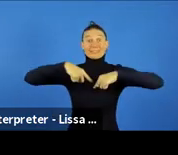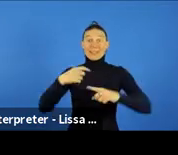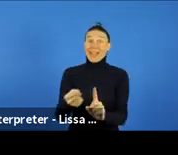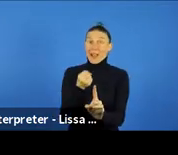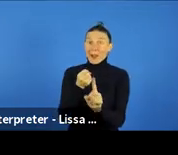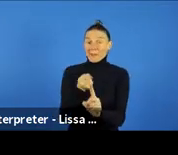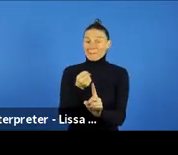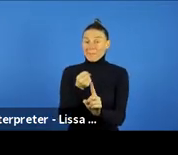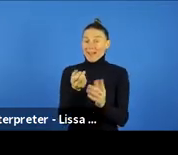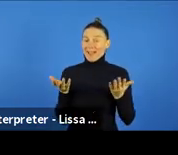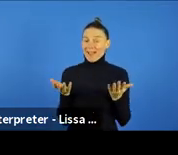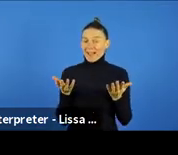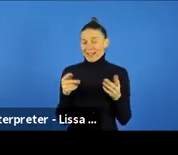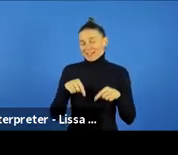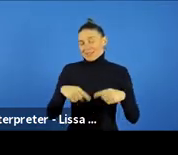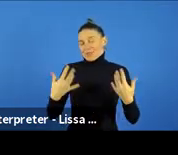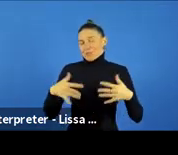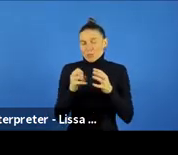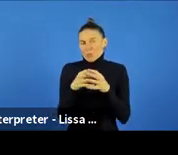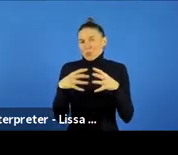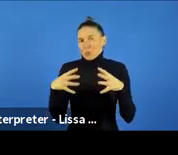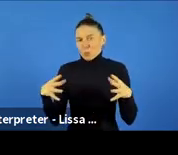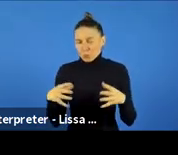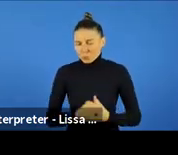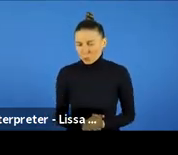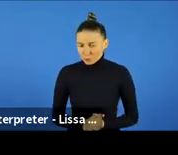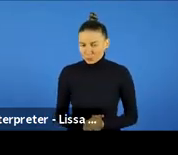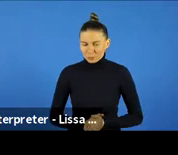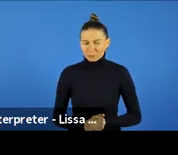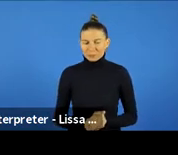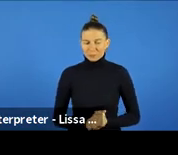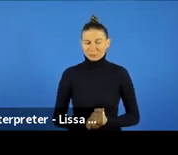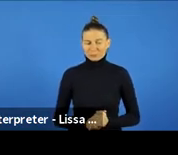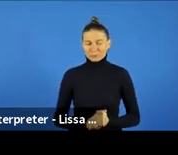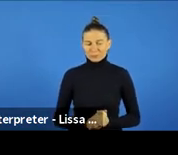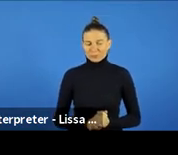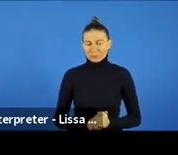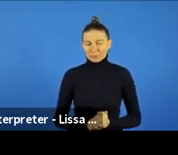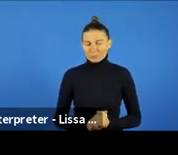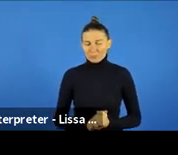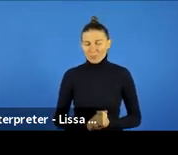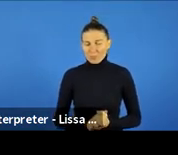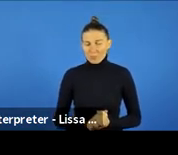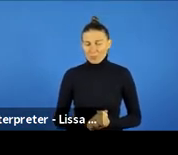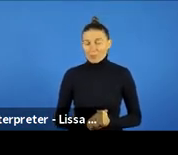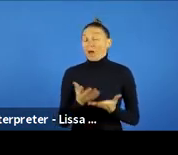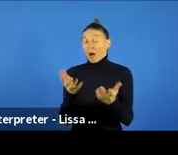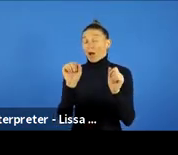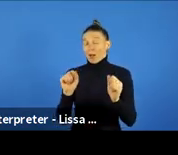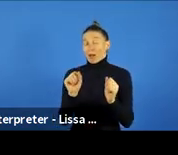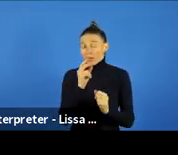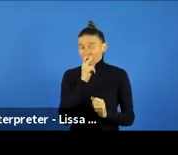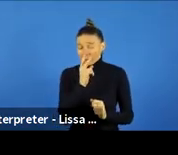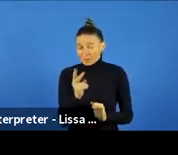and growing this project. Next slide, please. So as you could see, we start